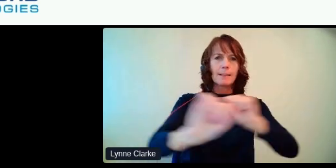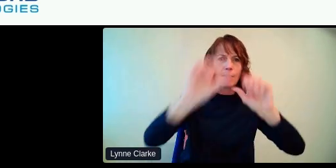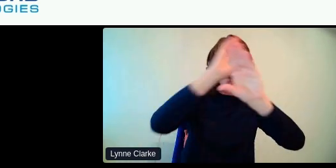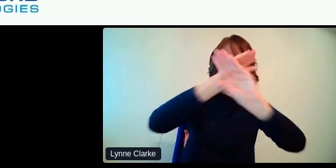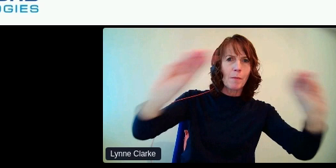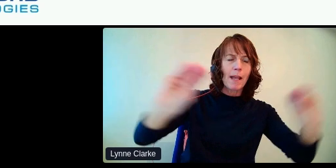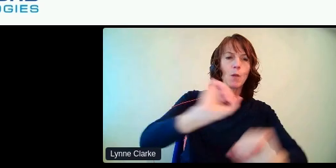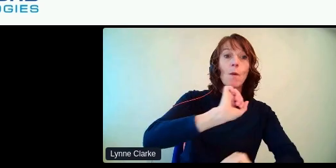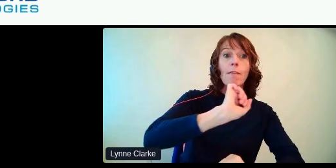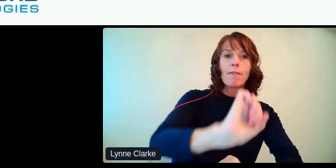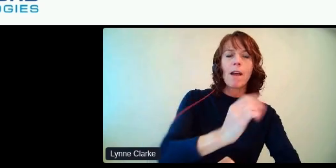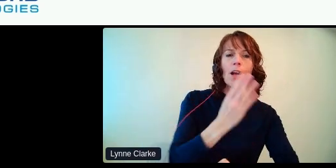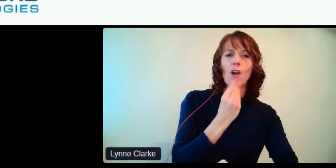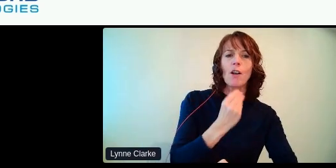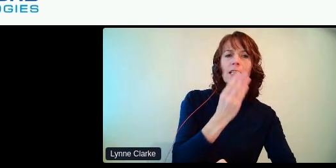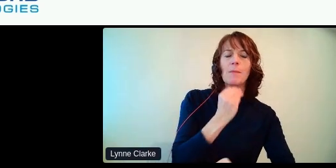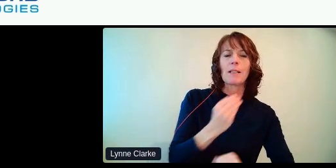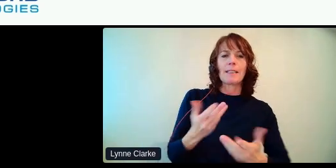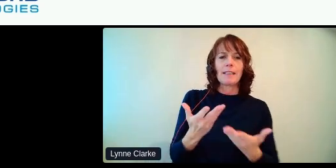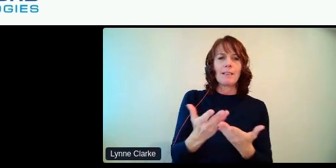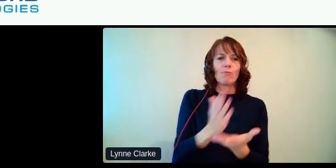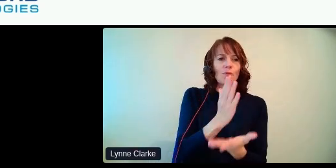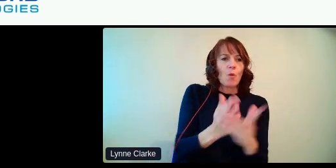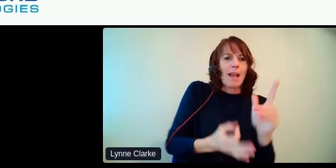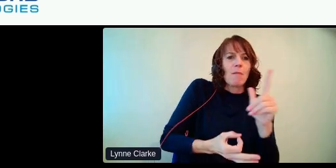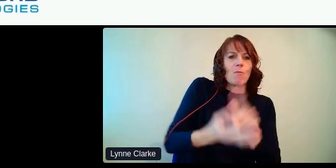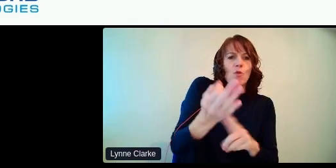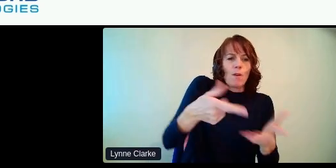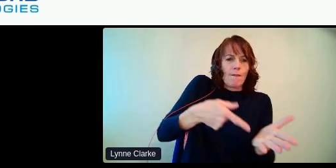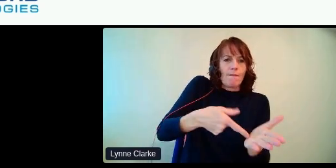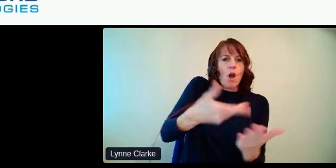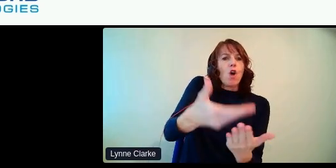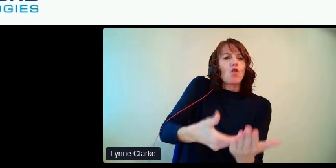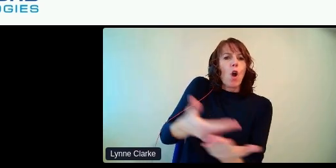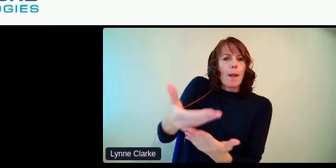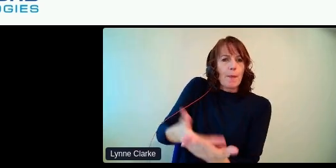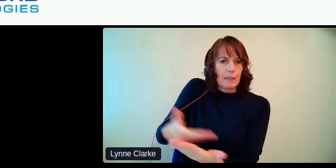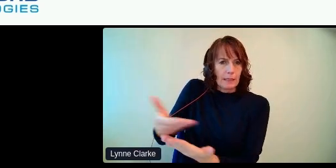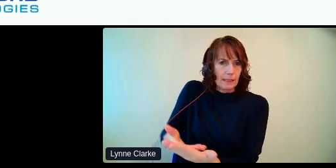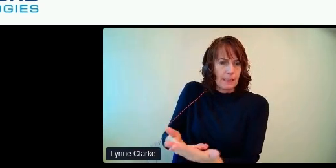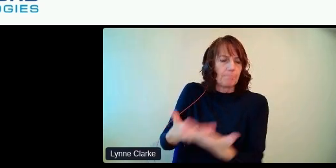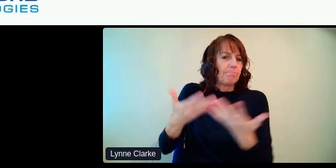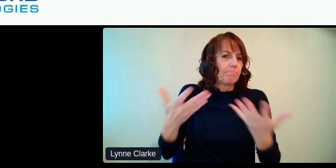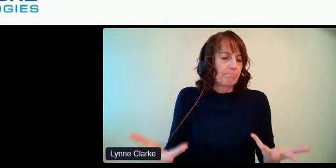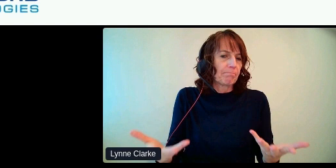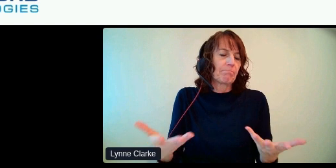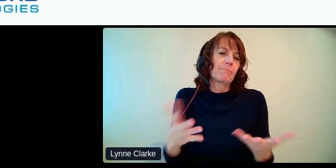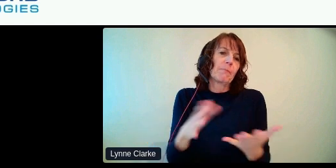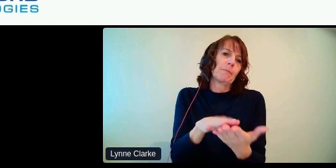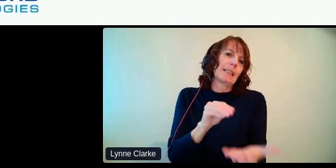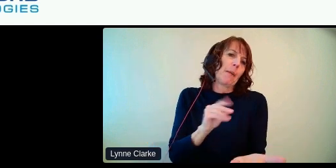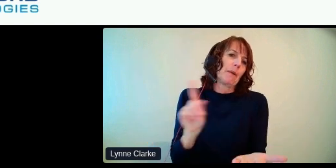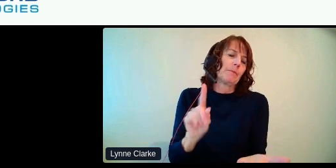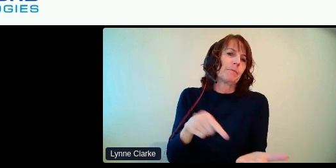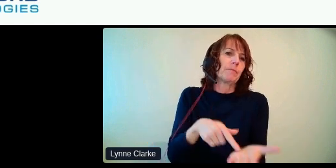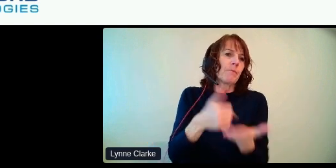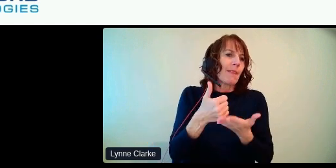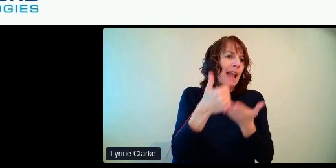customers by helping them optimize and improve their documents. And that might be things like helping